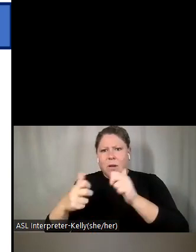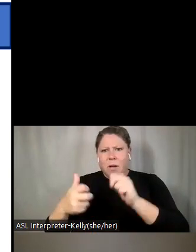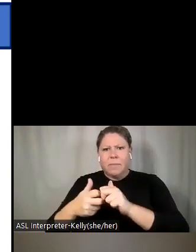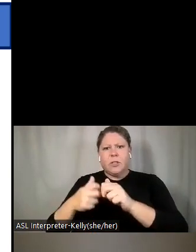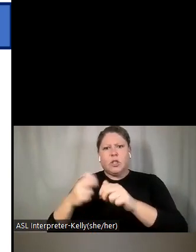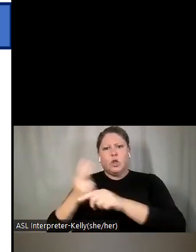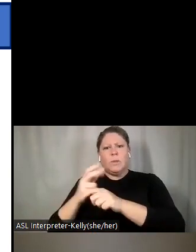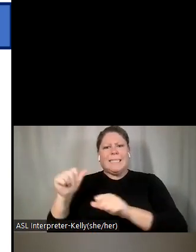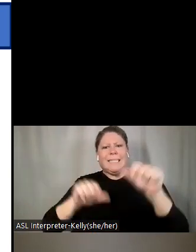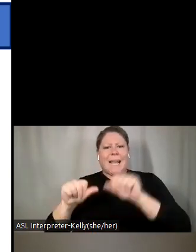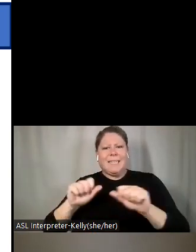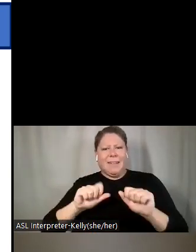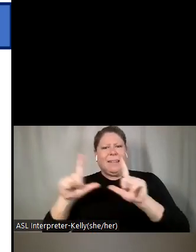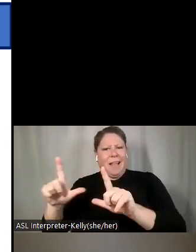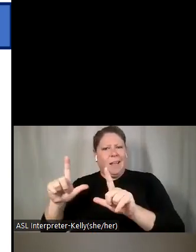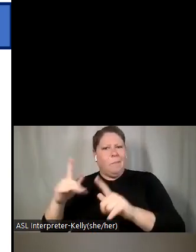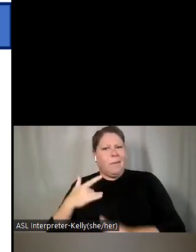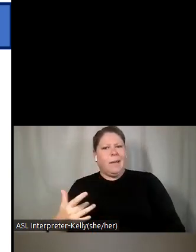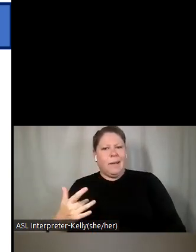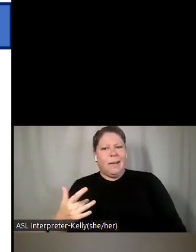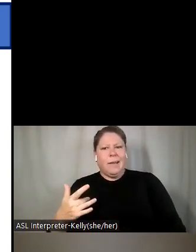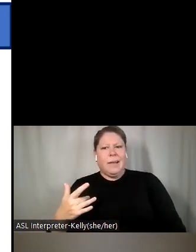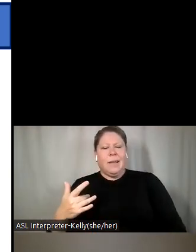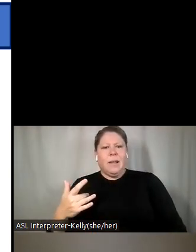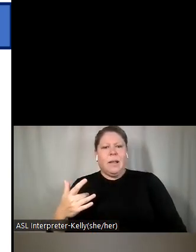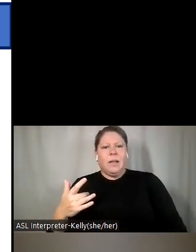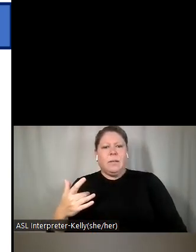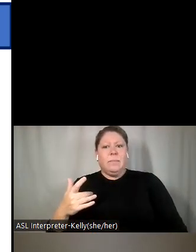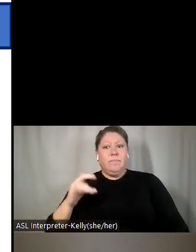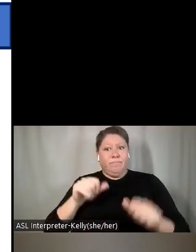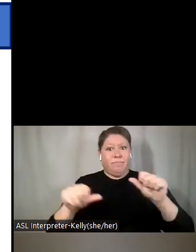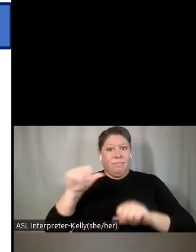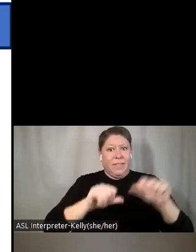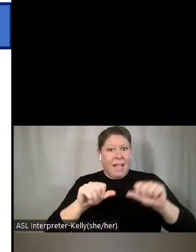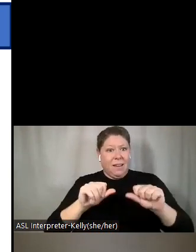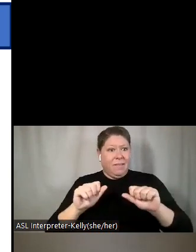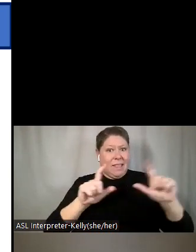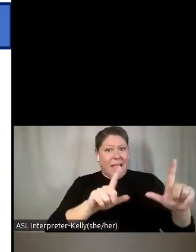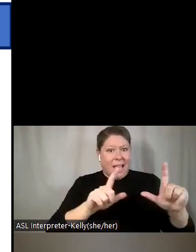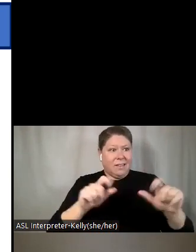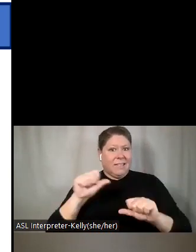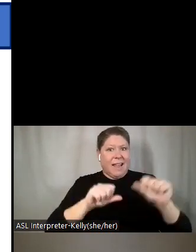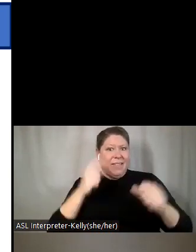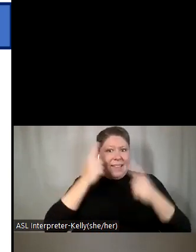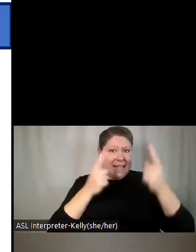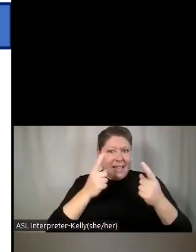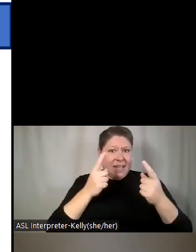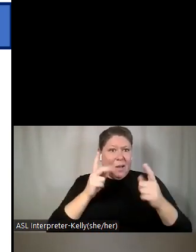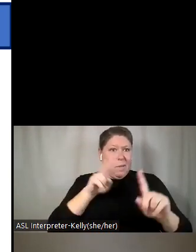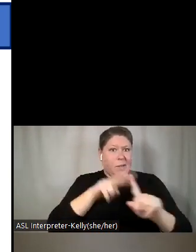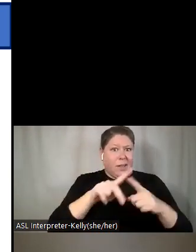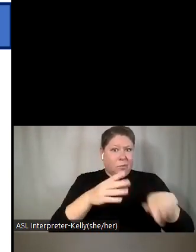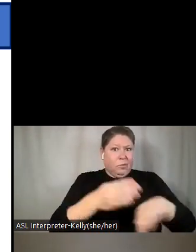lens. We're not great at leveraging that same scientific thinking to improve processes. So this